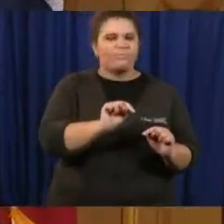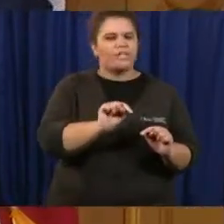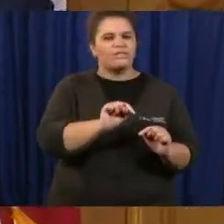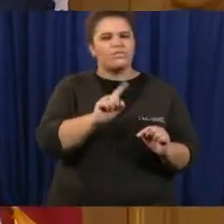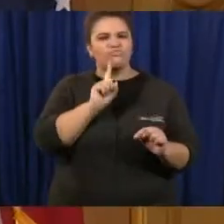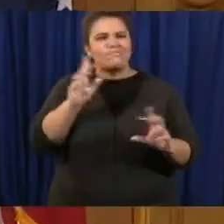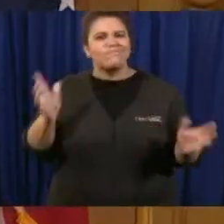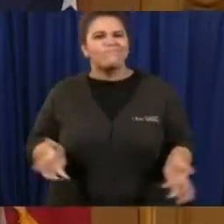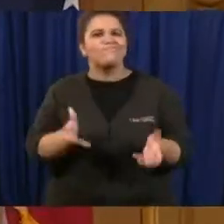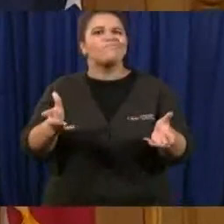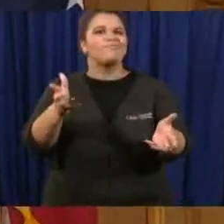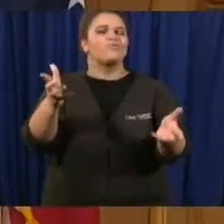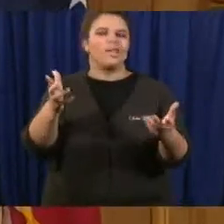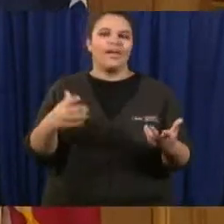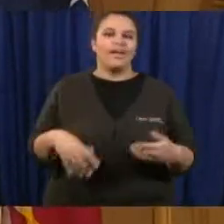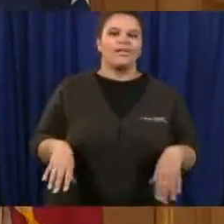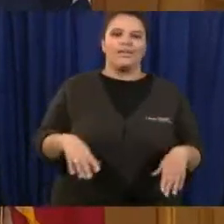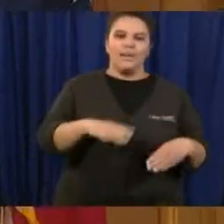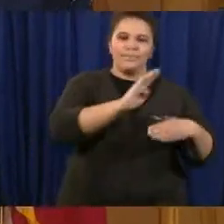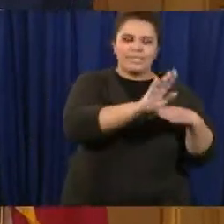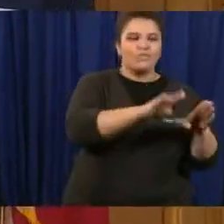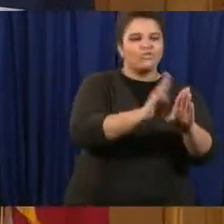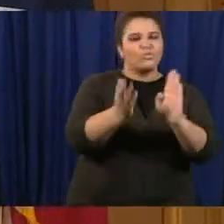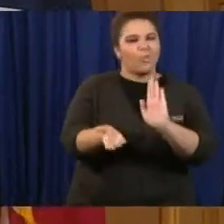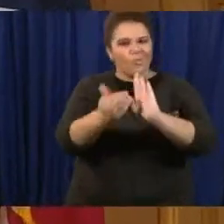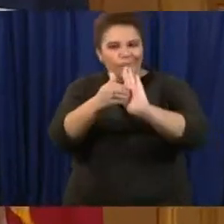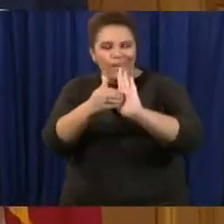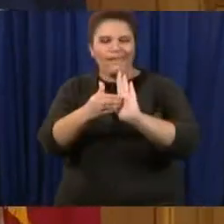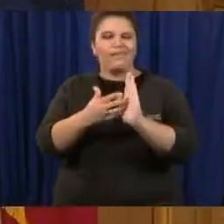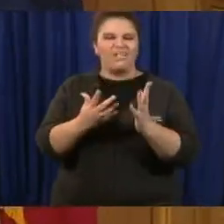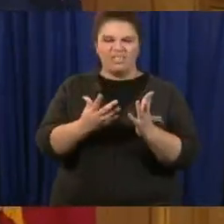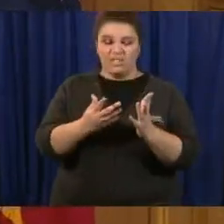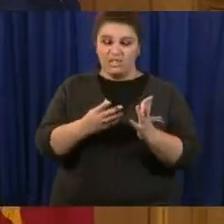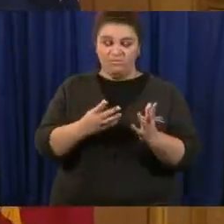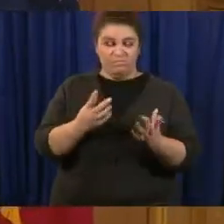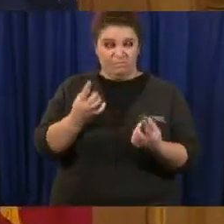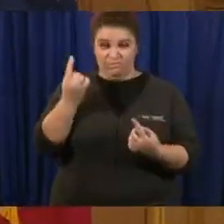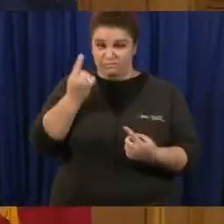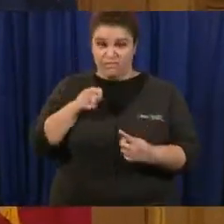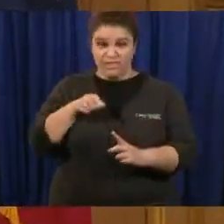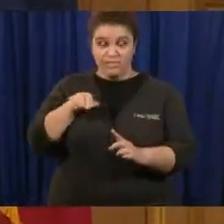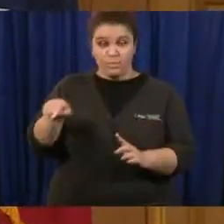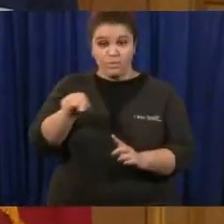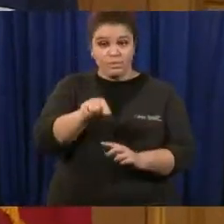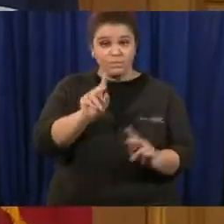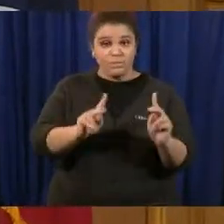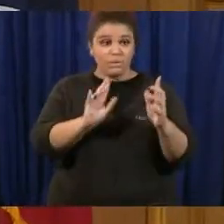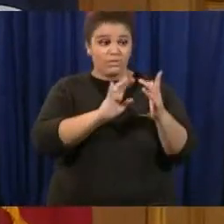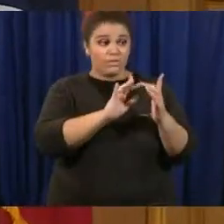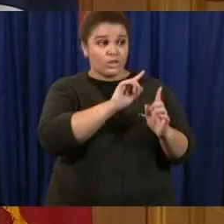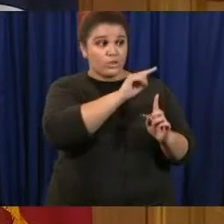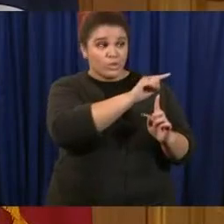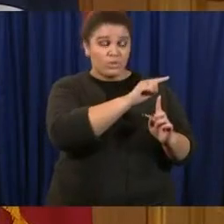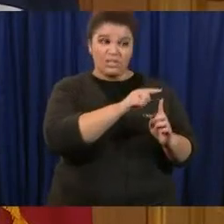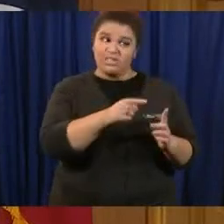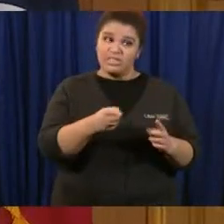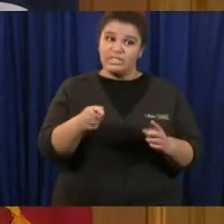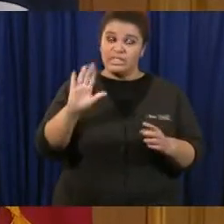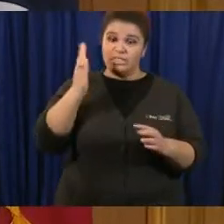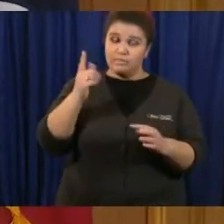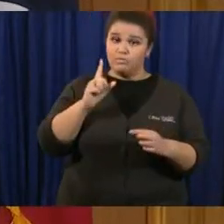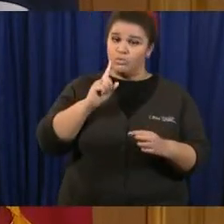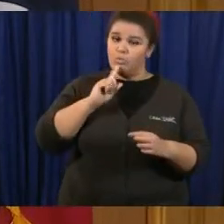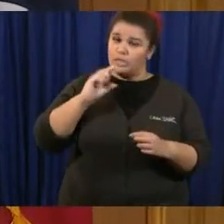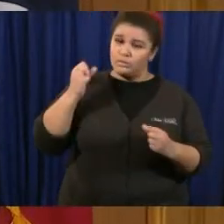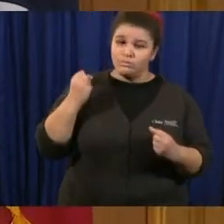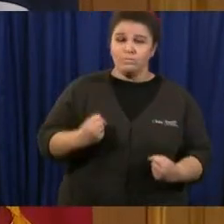the restrictions. Have they gotten in touch with you? What do you tell them when they get in touch with you and are making these pushes? Sure. I